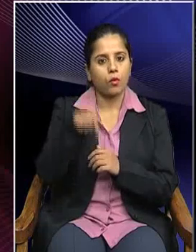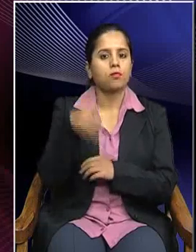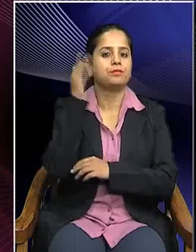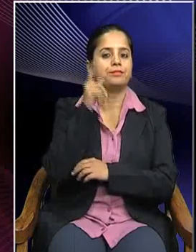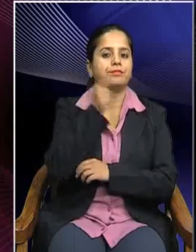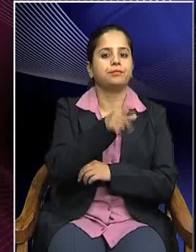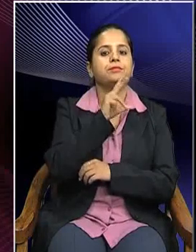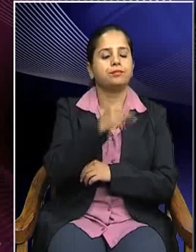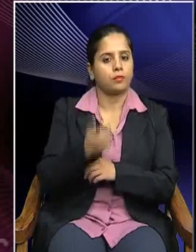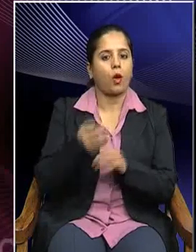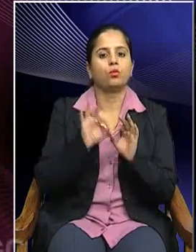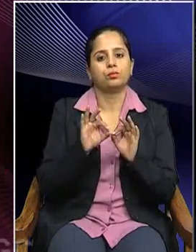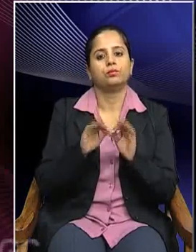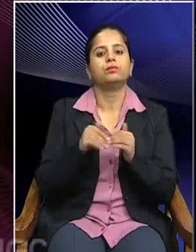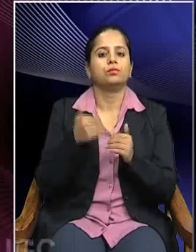that we are having today.